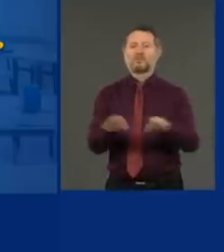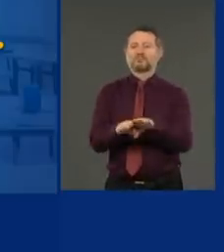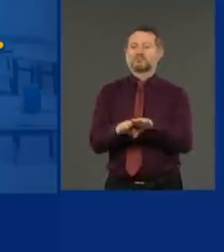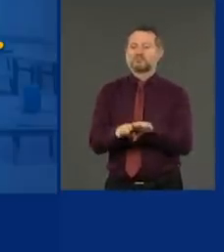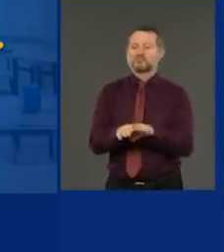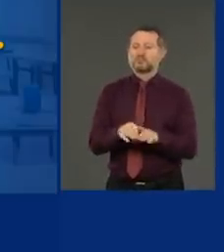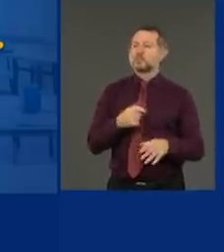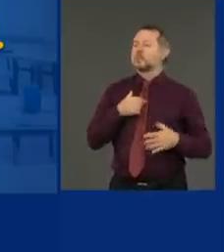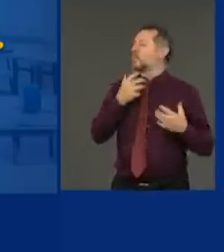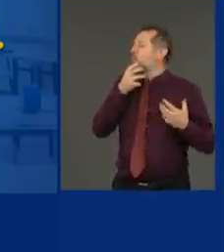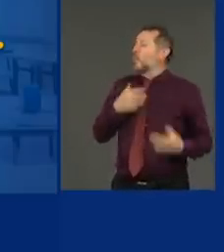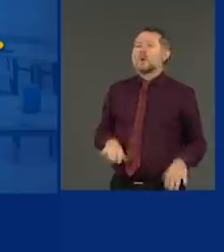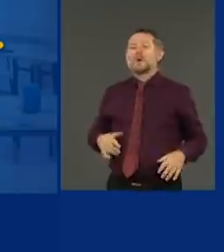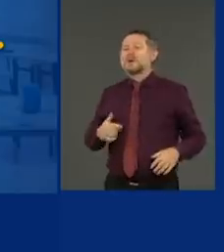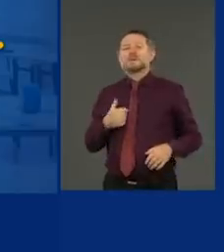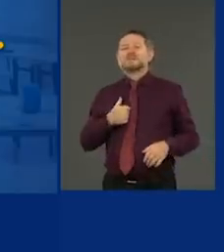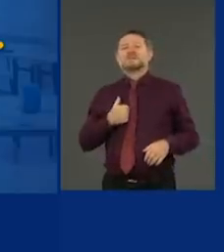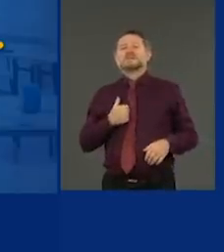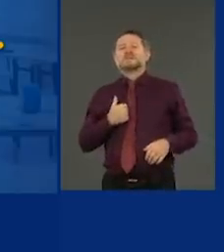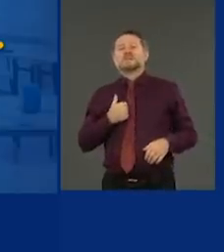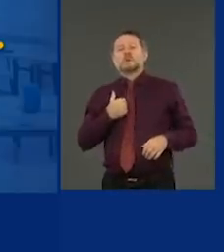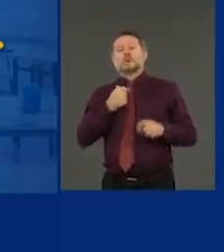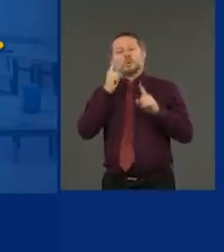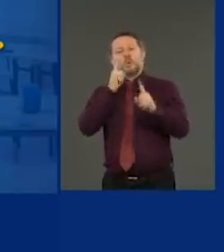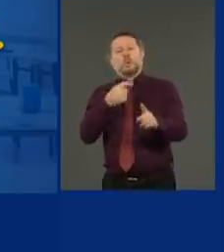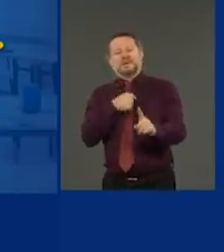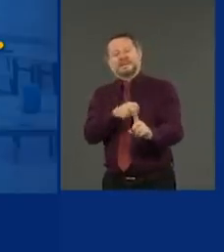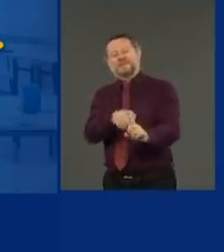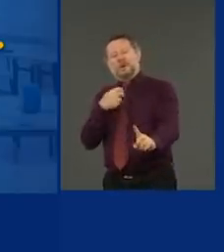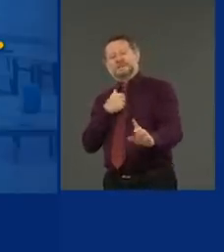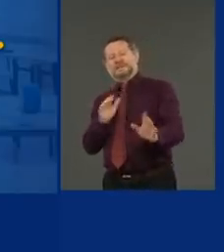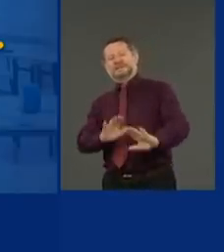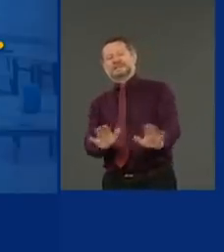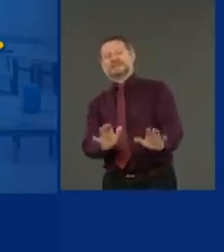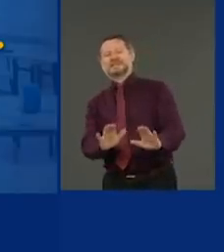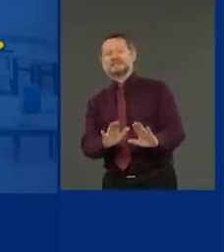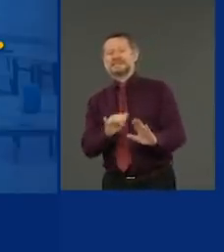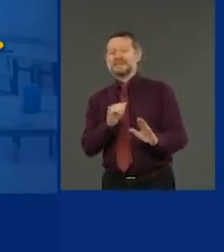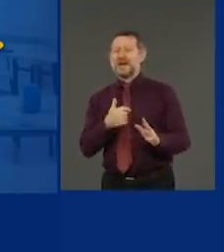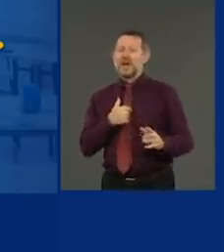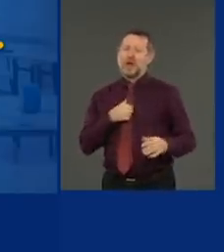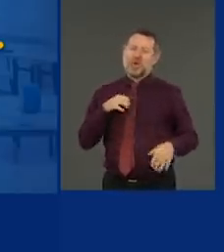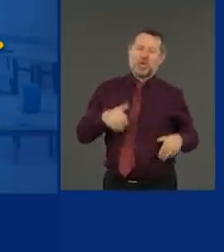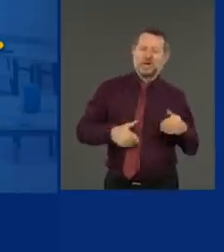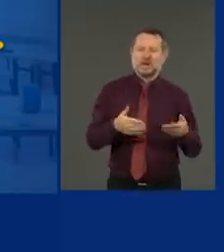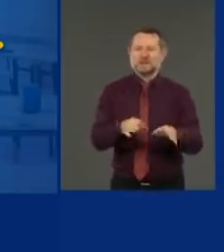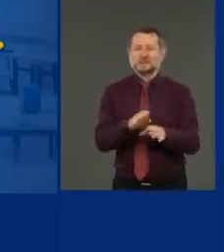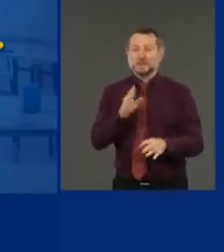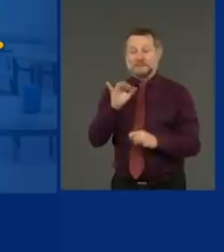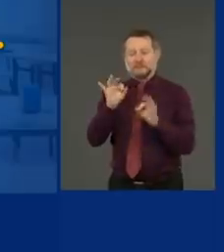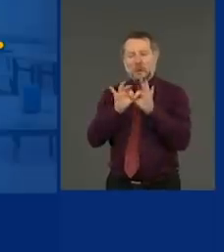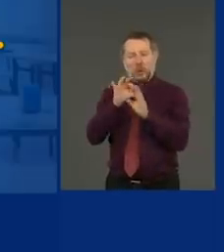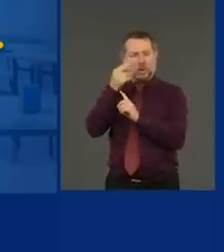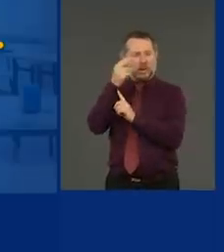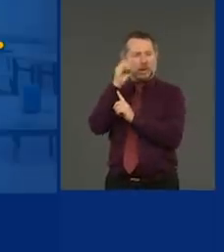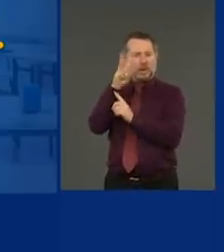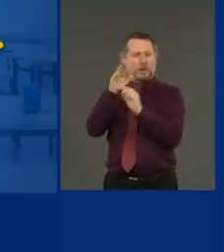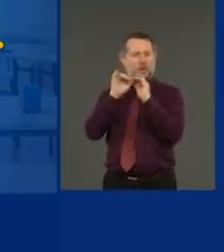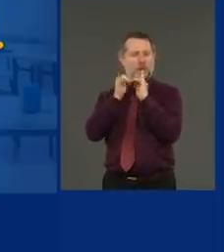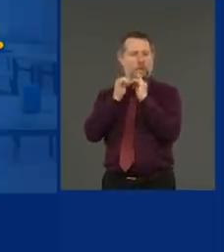That's exactly what we want to avoid. And that's why the how and the plan is so